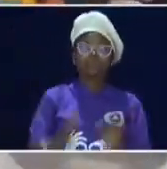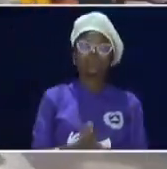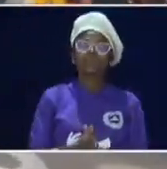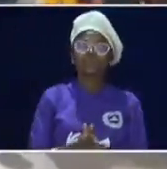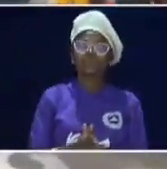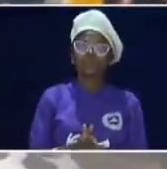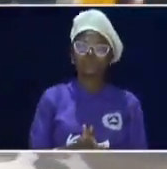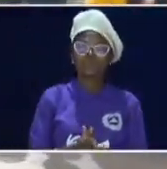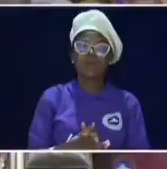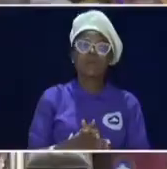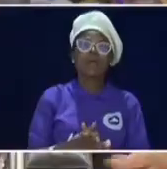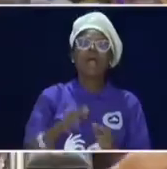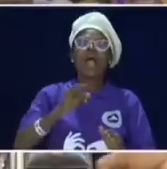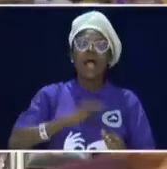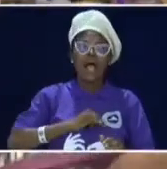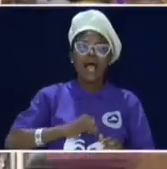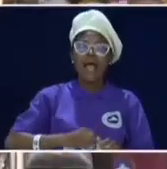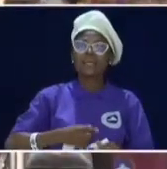hallelujah. And I